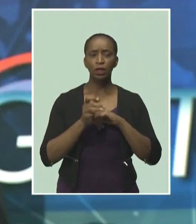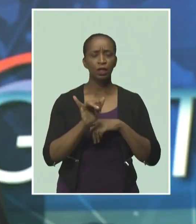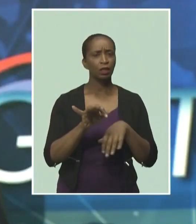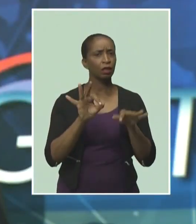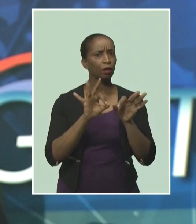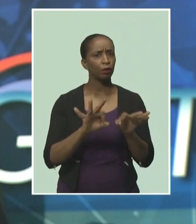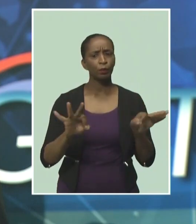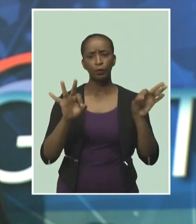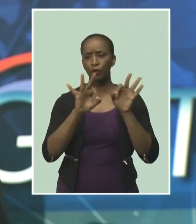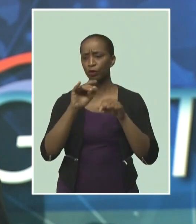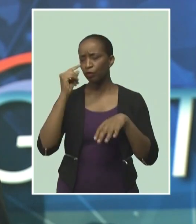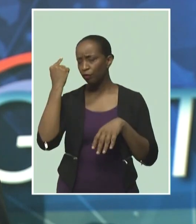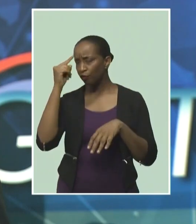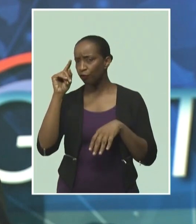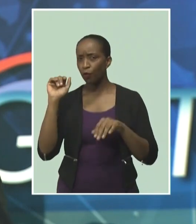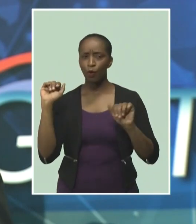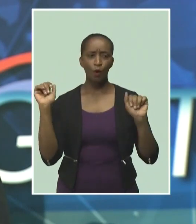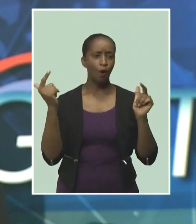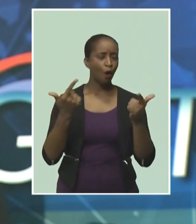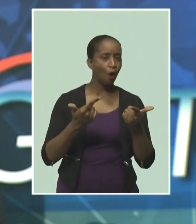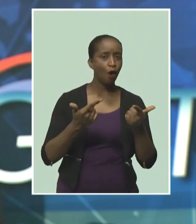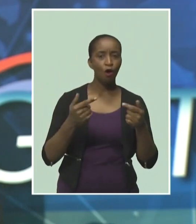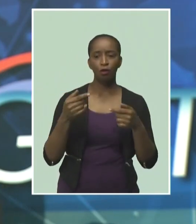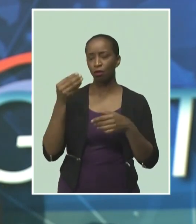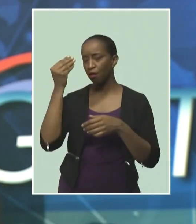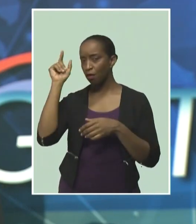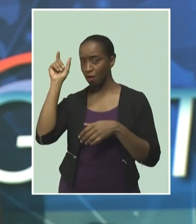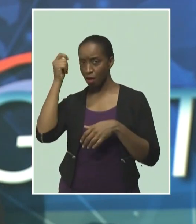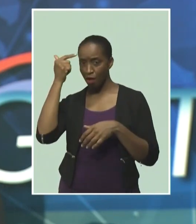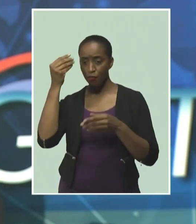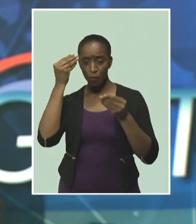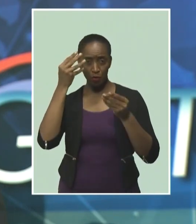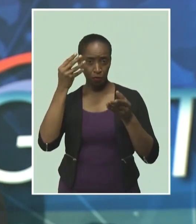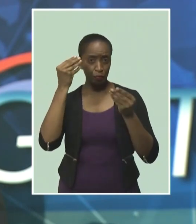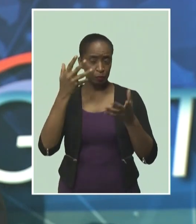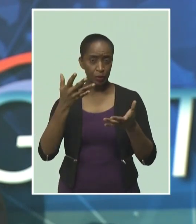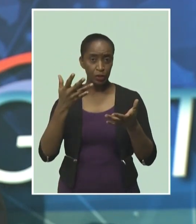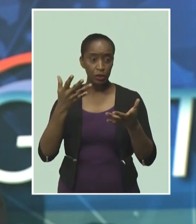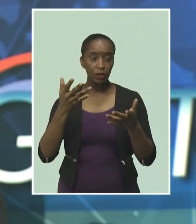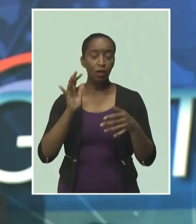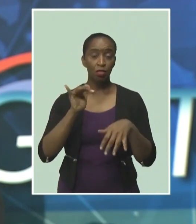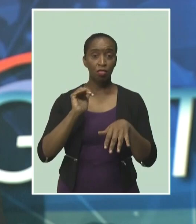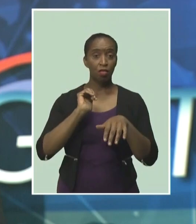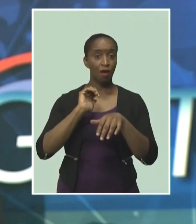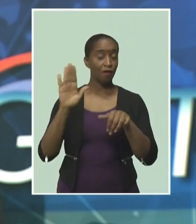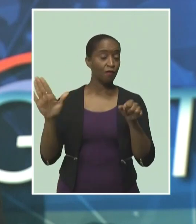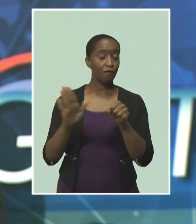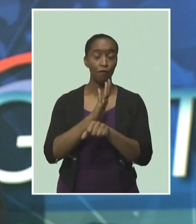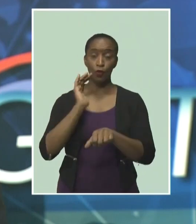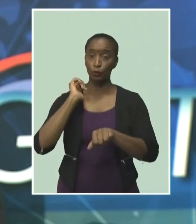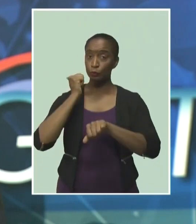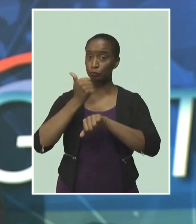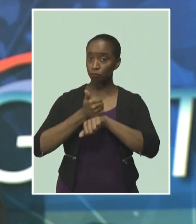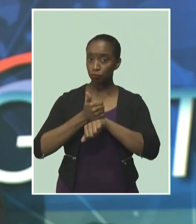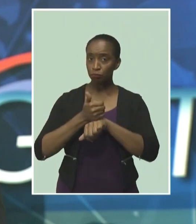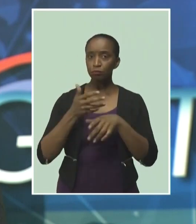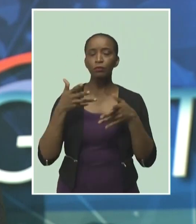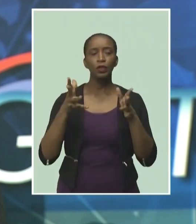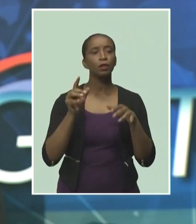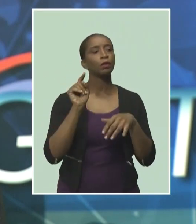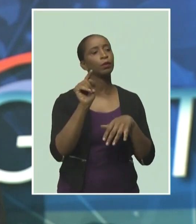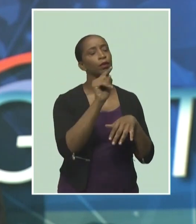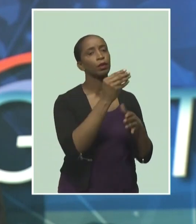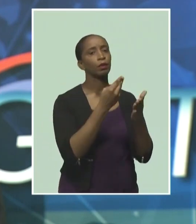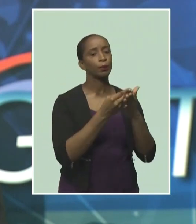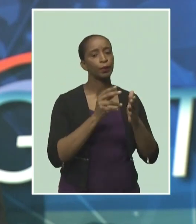that drives national innovation and, once fully established and operationalized, will attract investors and generate